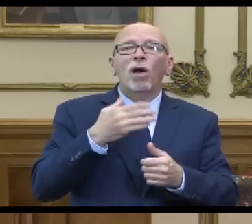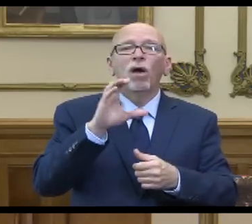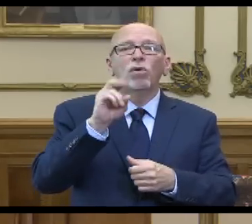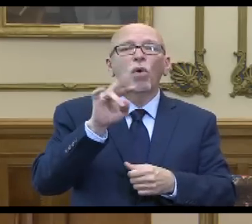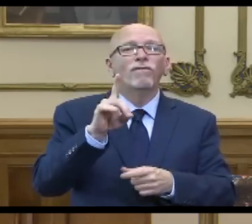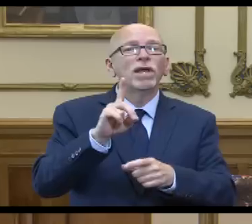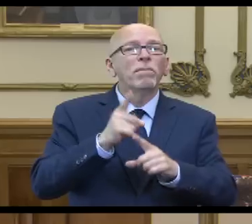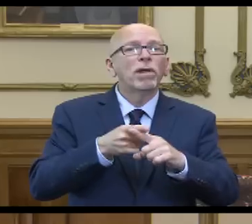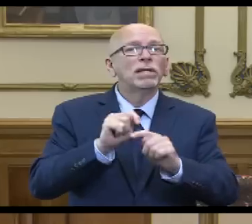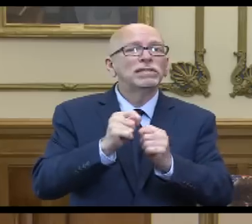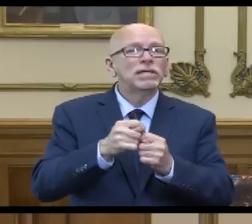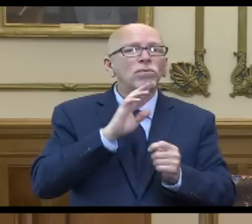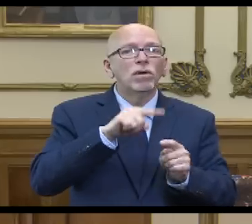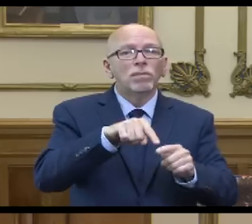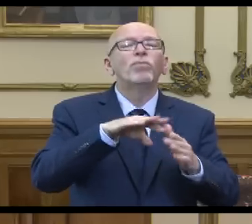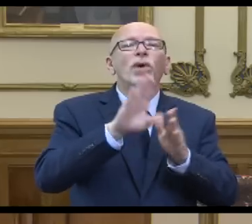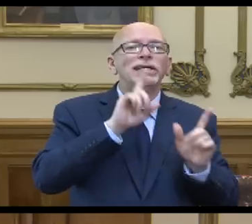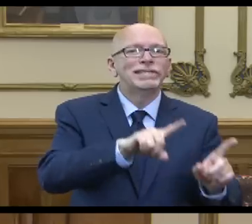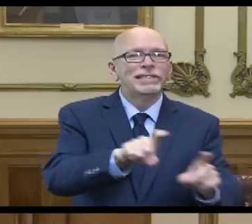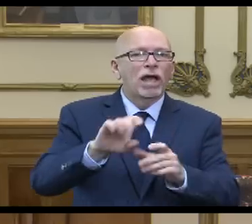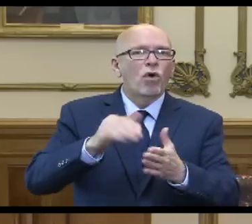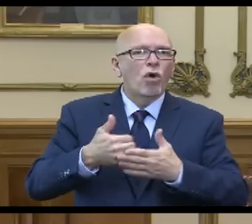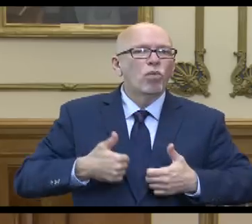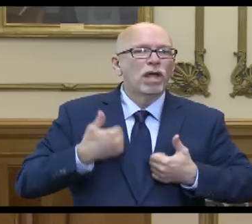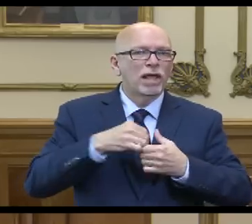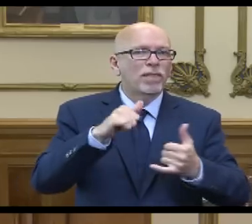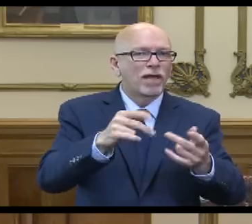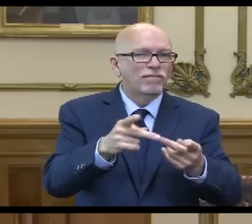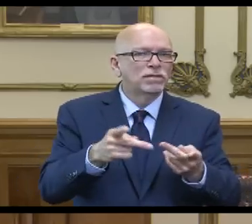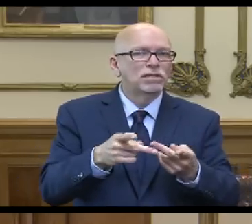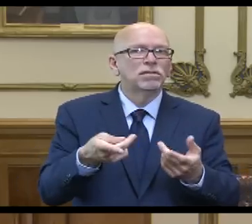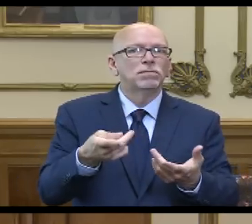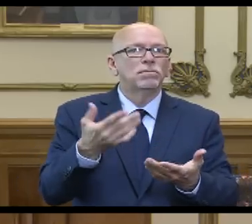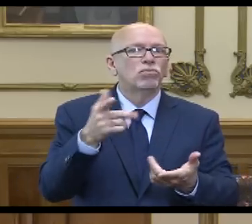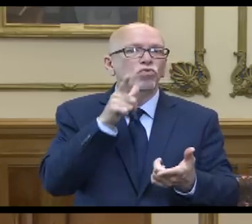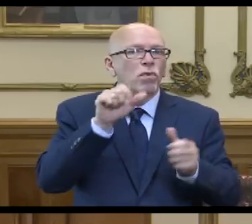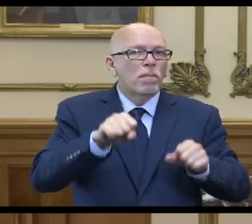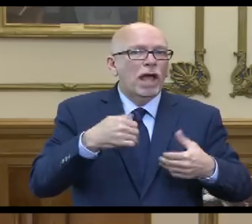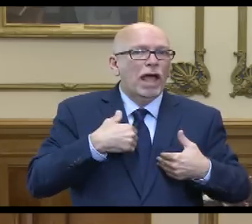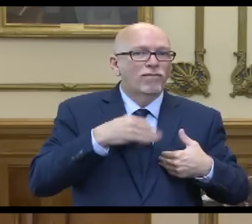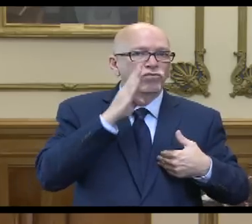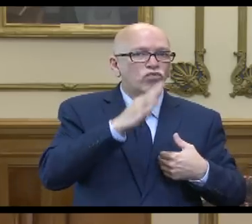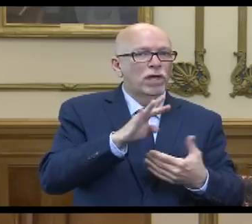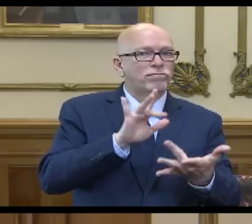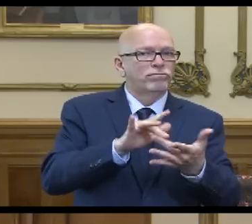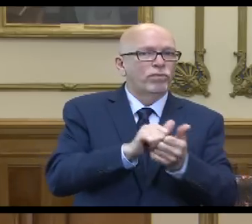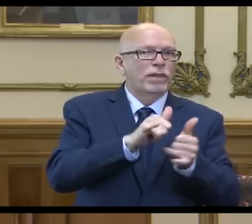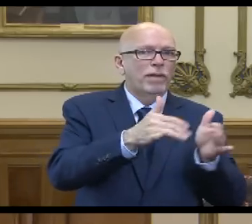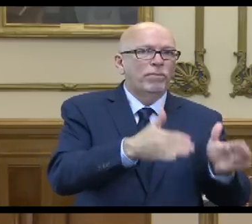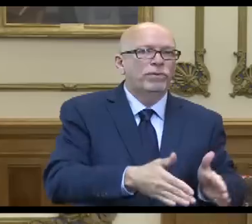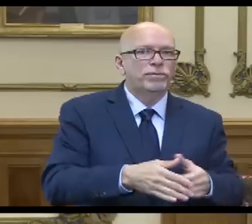teams to go in and to test all of the residents in that facility who might have had a direct exposure.